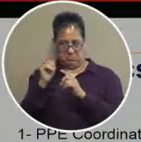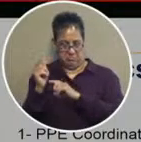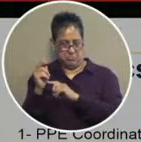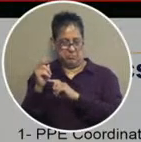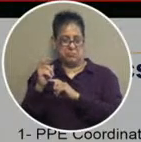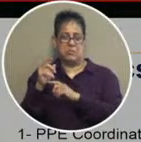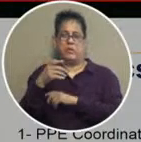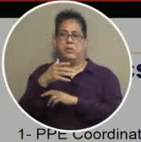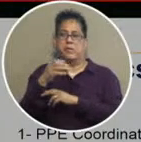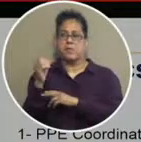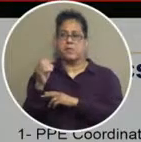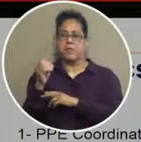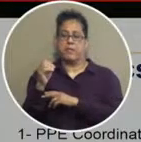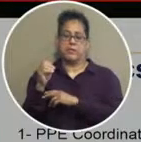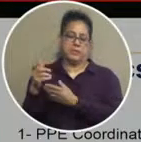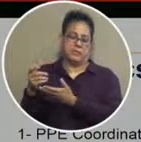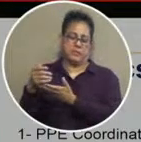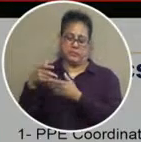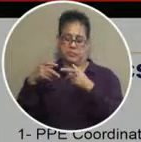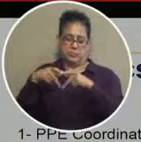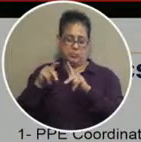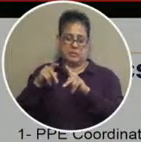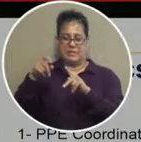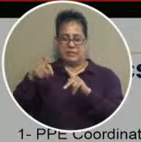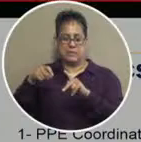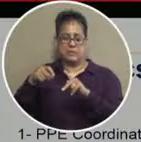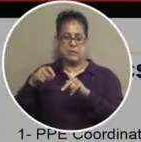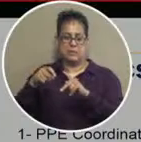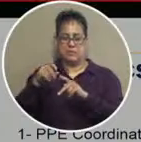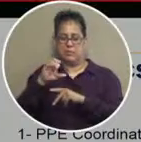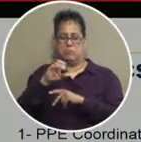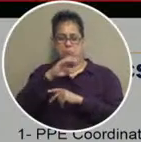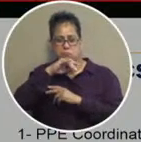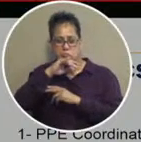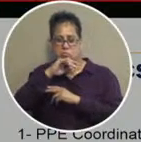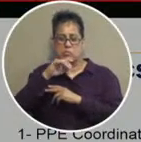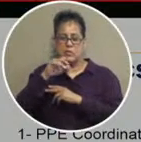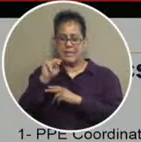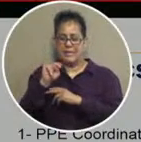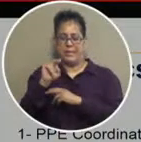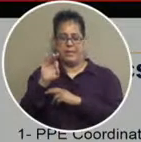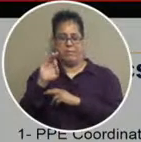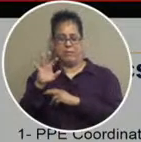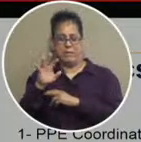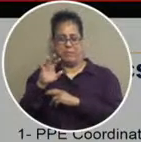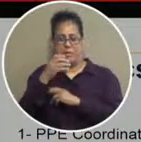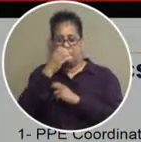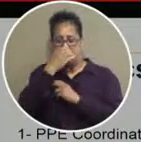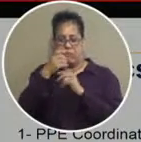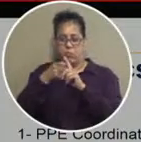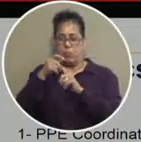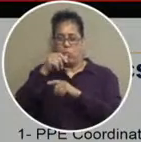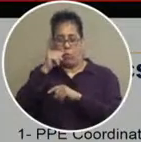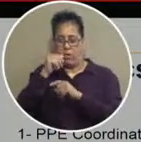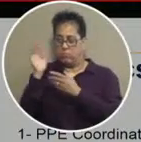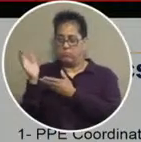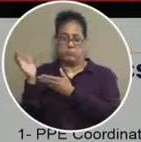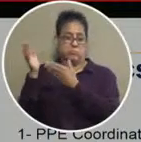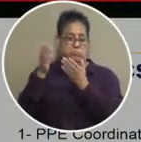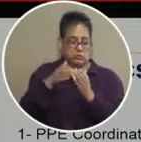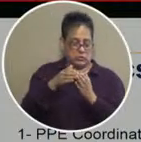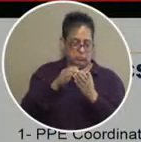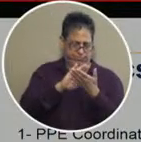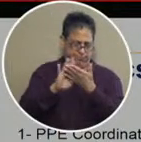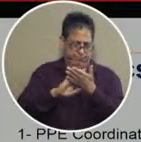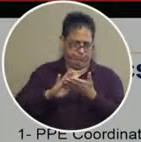Juarez. It is getting the permissions needed to import contaminated N95 masks from Juarez into El Paso for